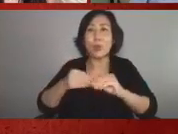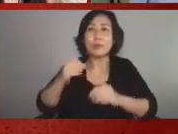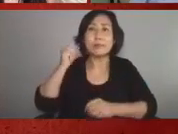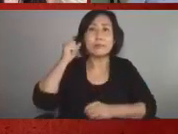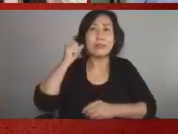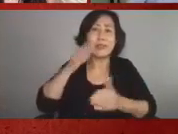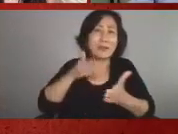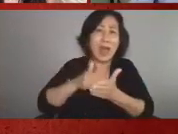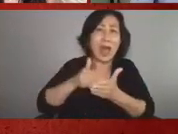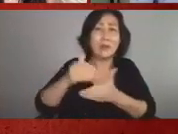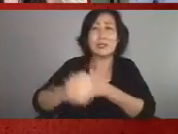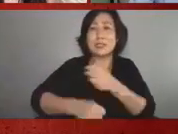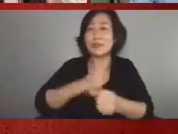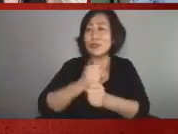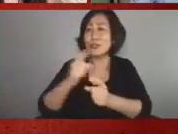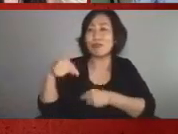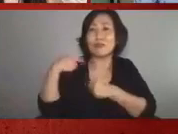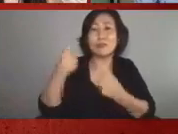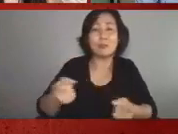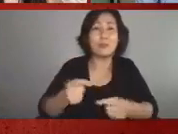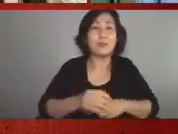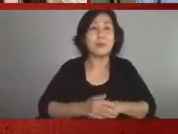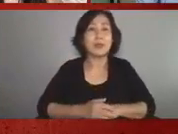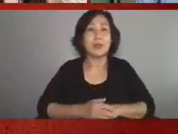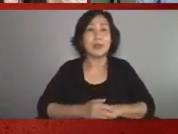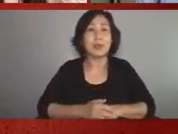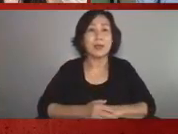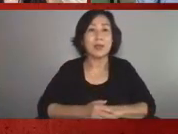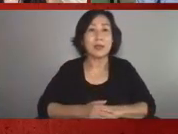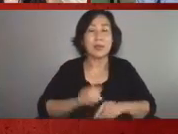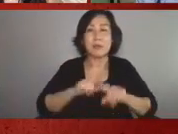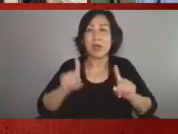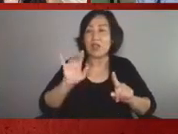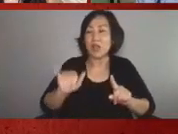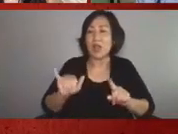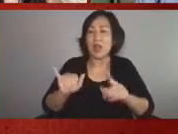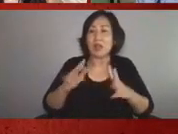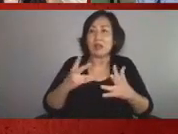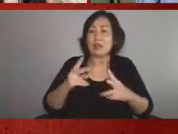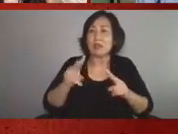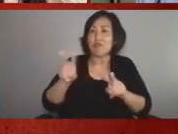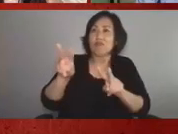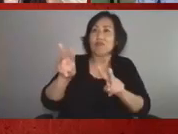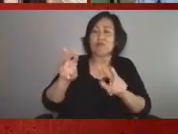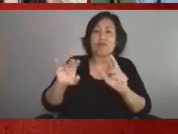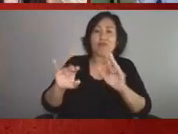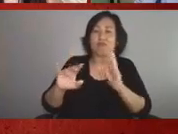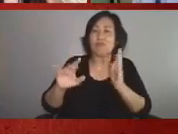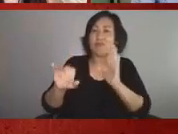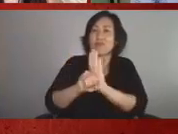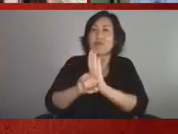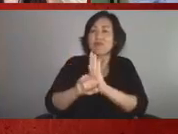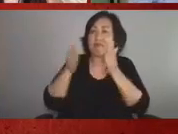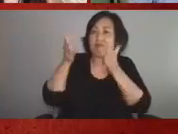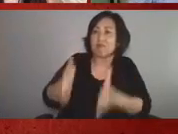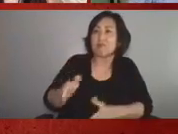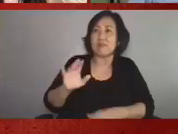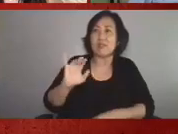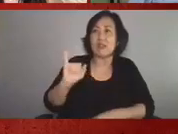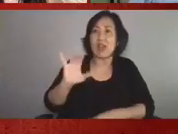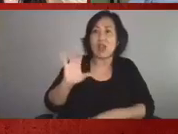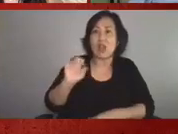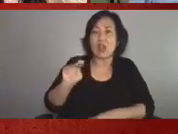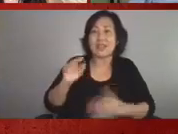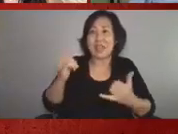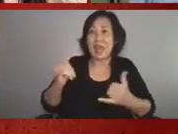like thousands of years has been just, you know, this icon, and now that's introduced to